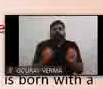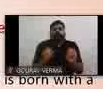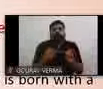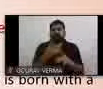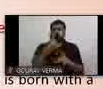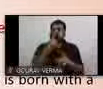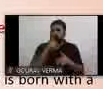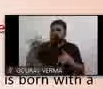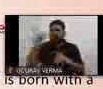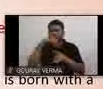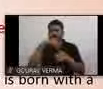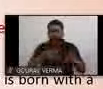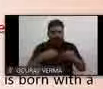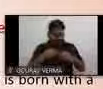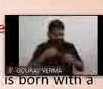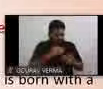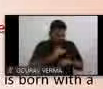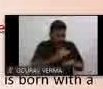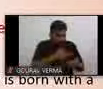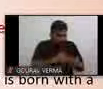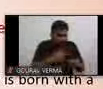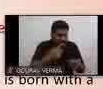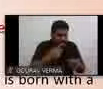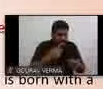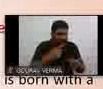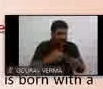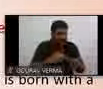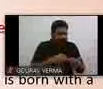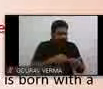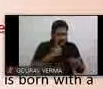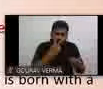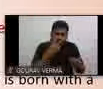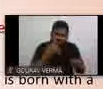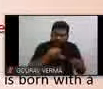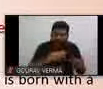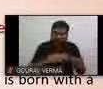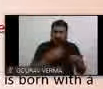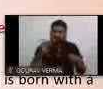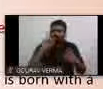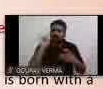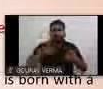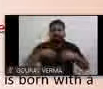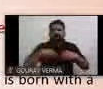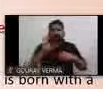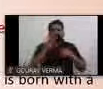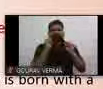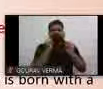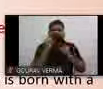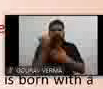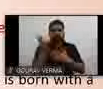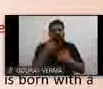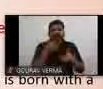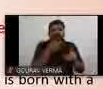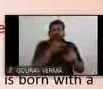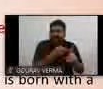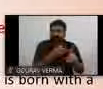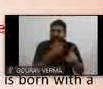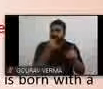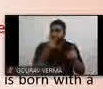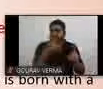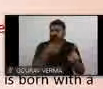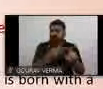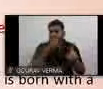to accept that my child cannot see. So that stage also is there, that